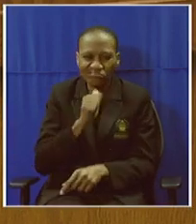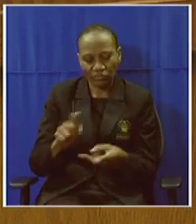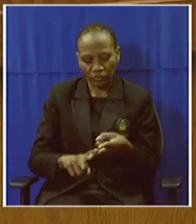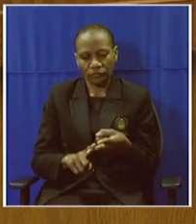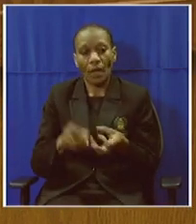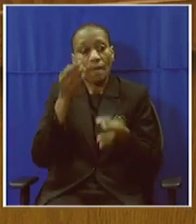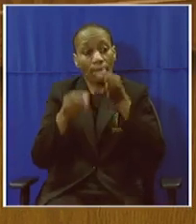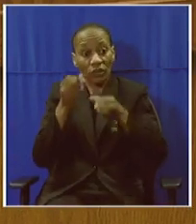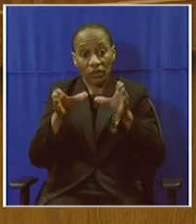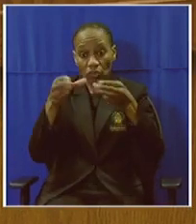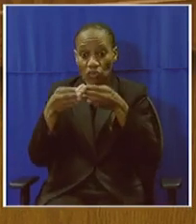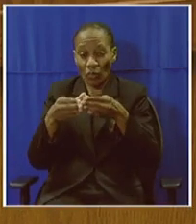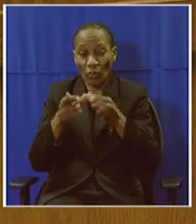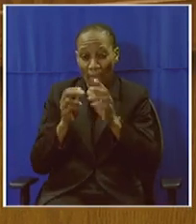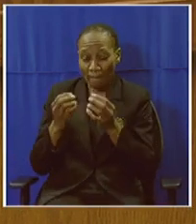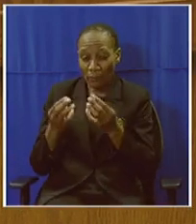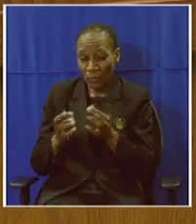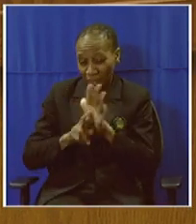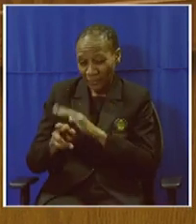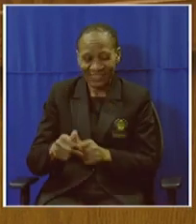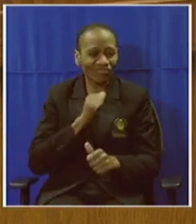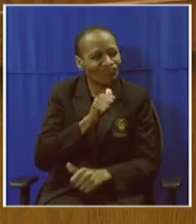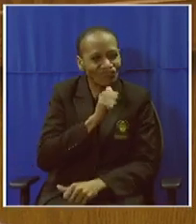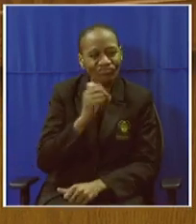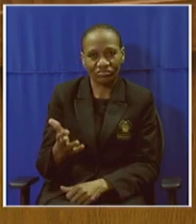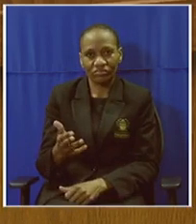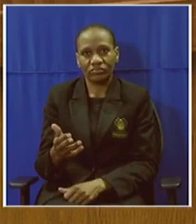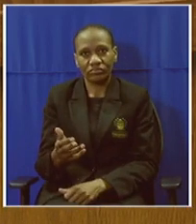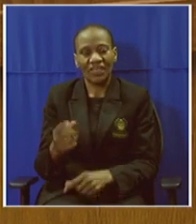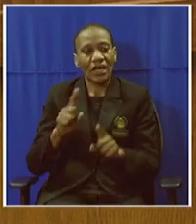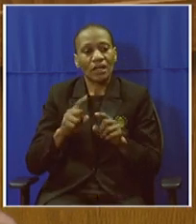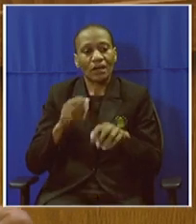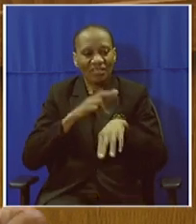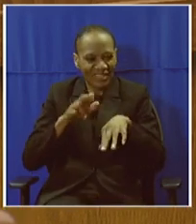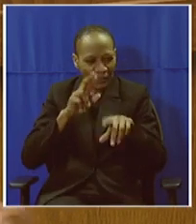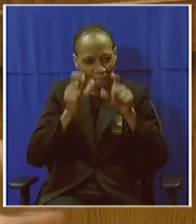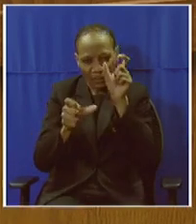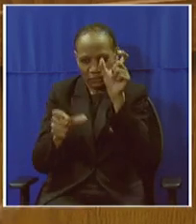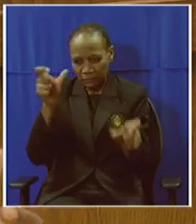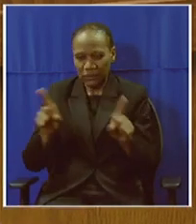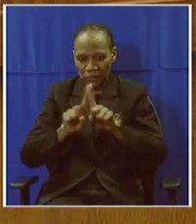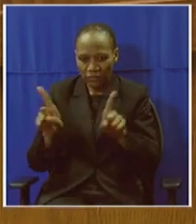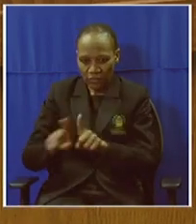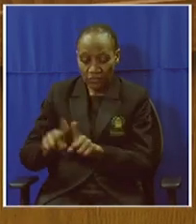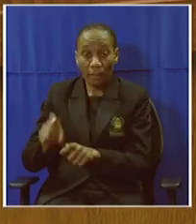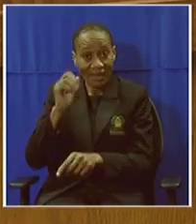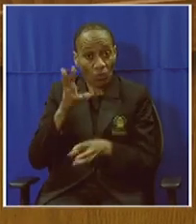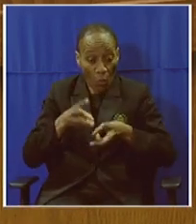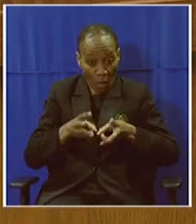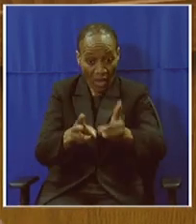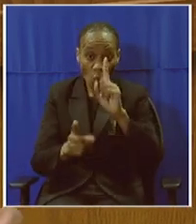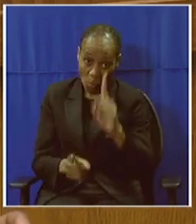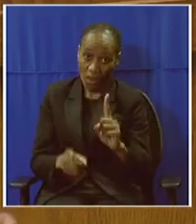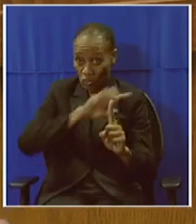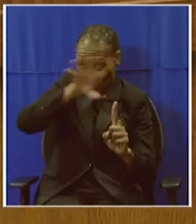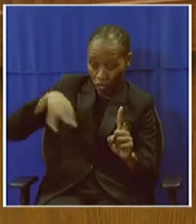milieu we are from, however different, we are one.